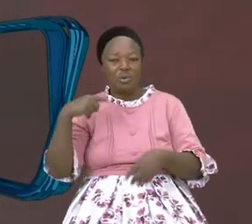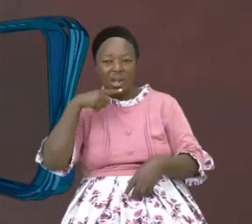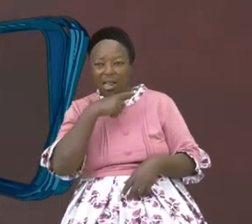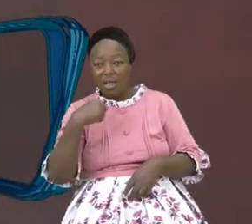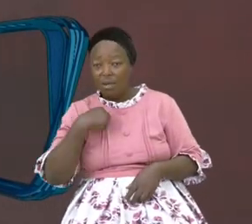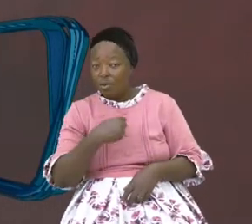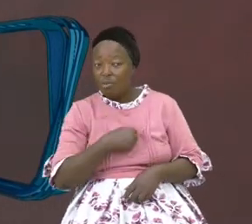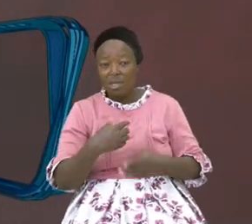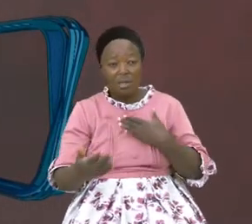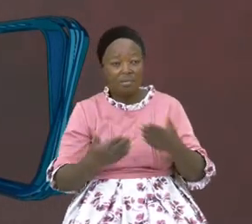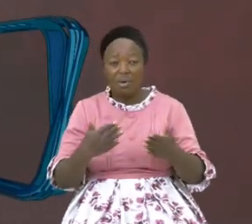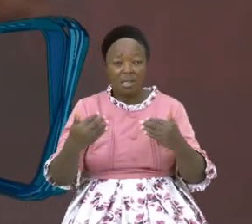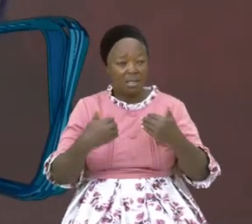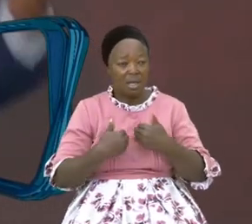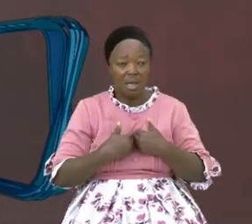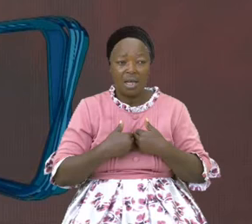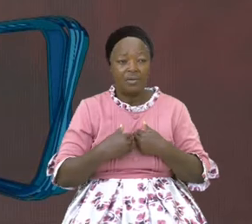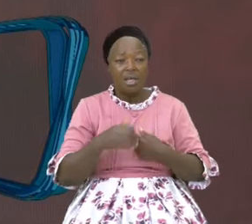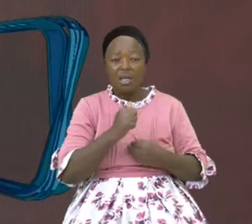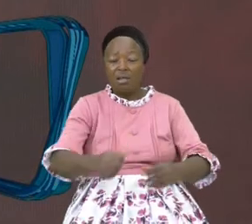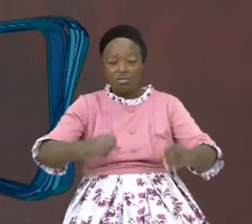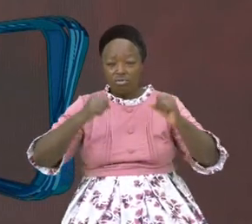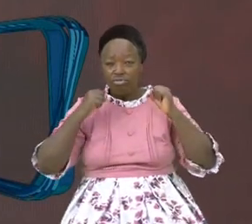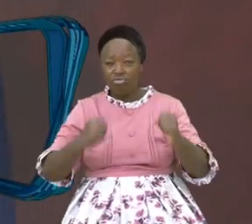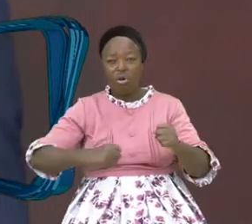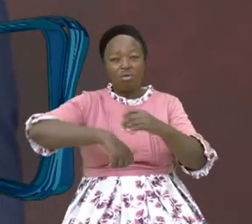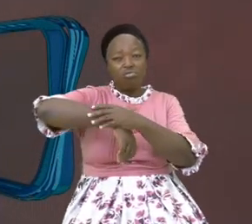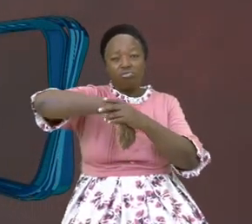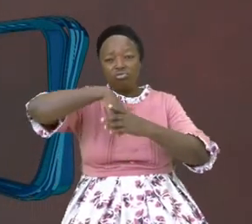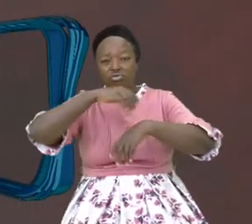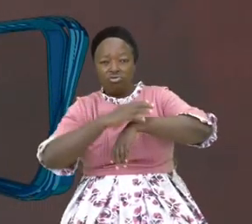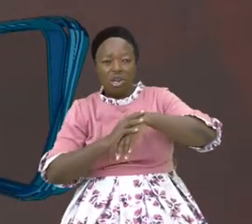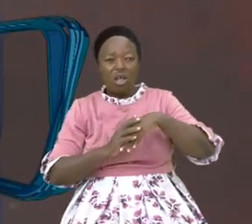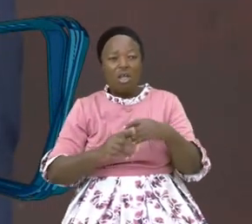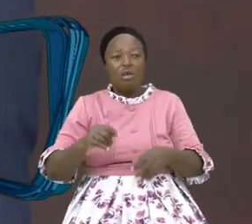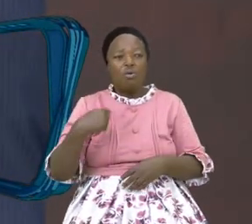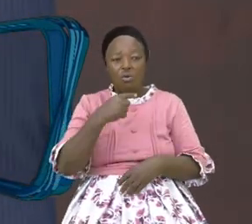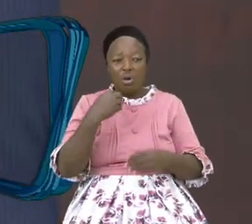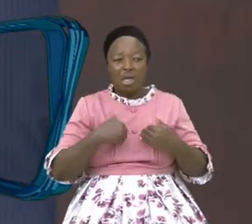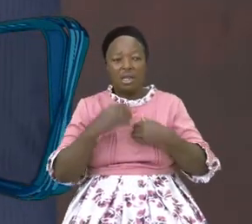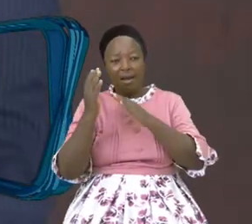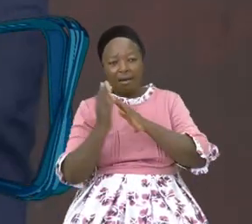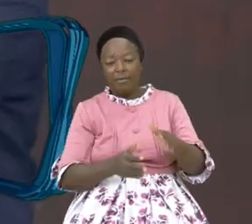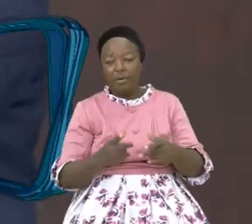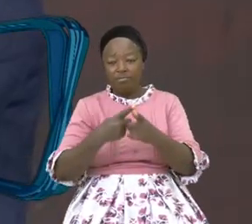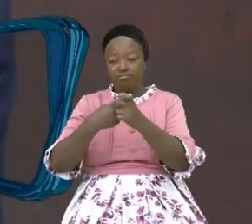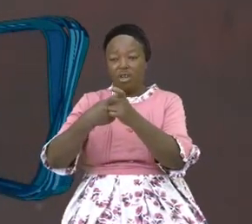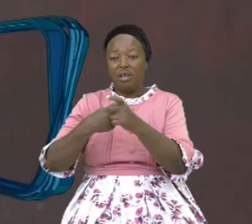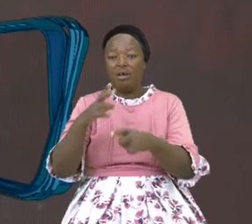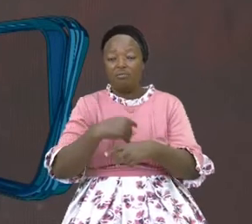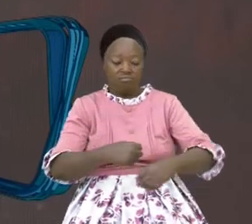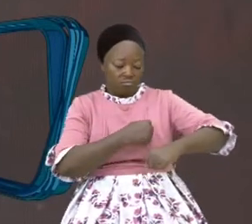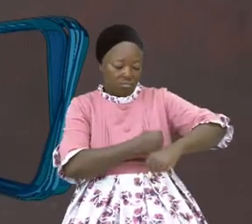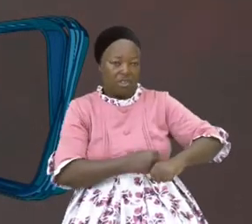might have a strong consolation who have fled for refuge to lay hold upon